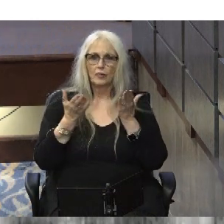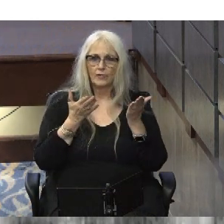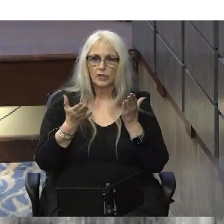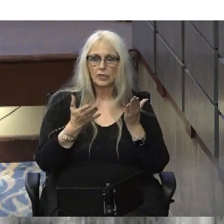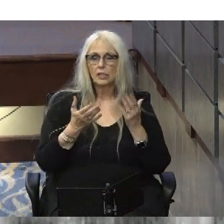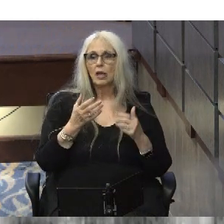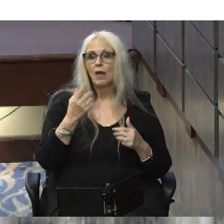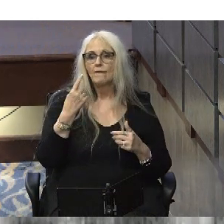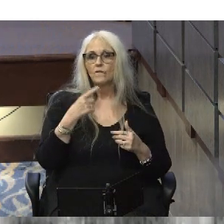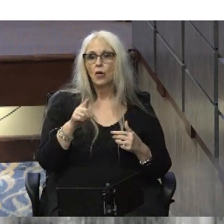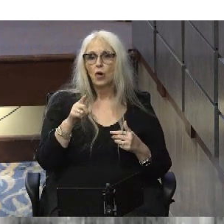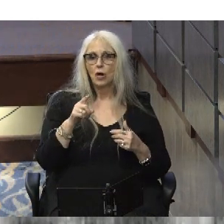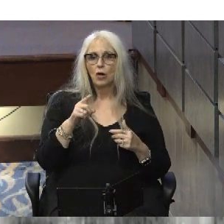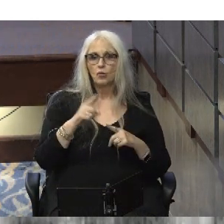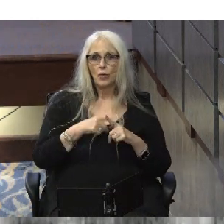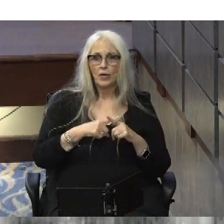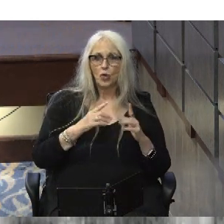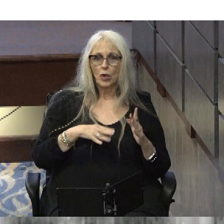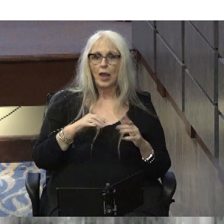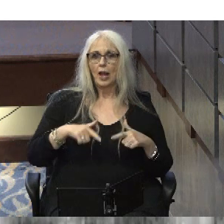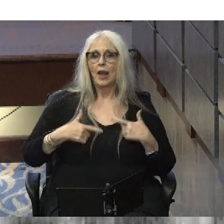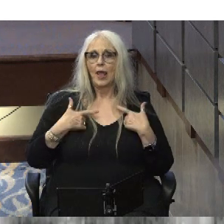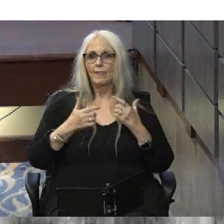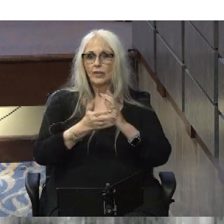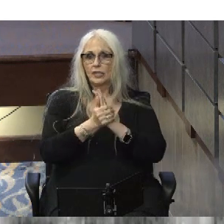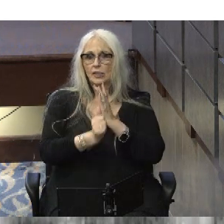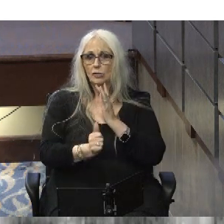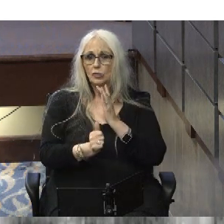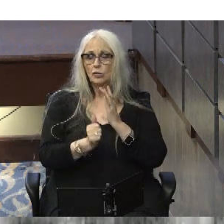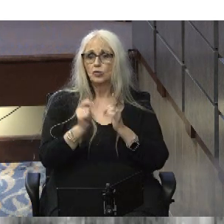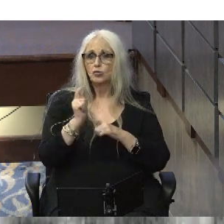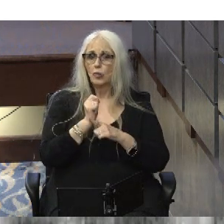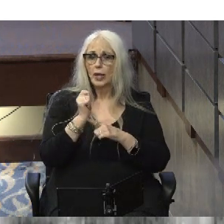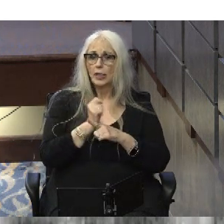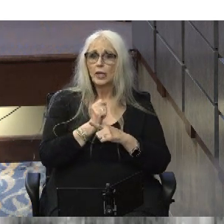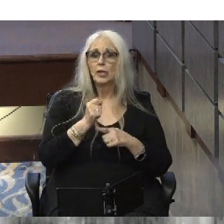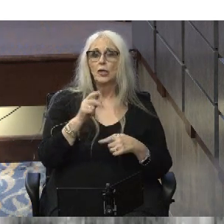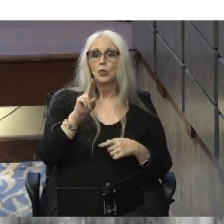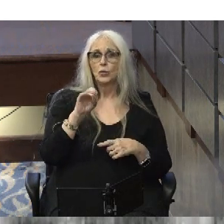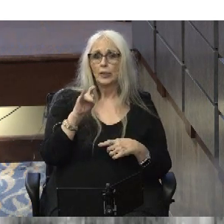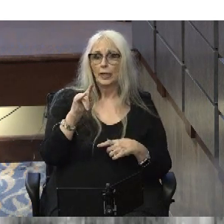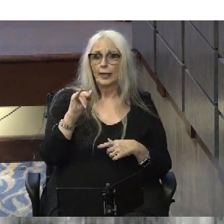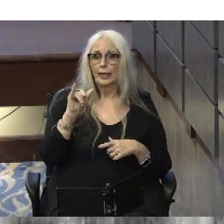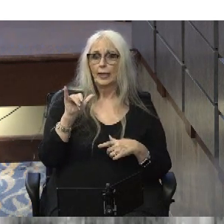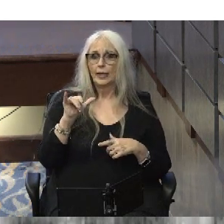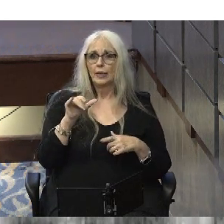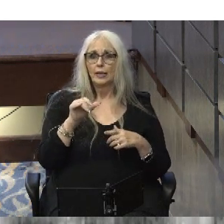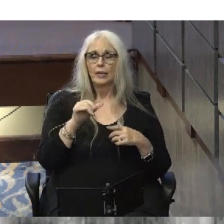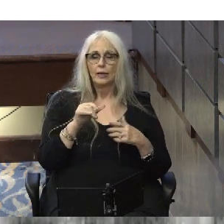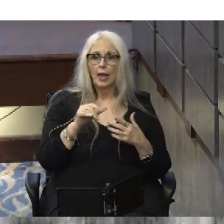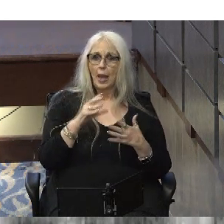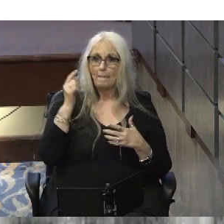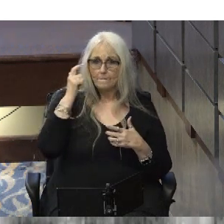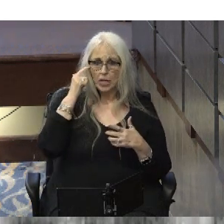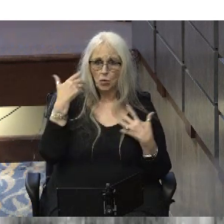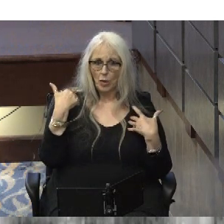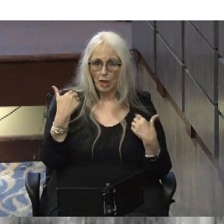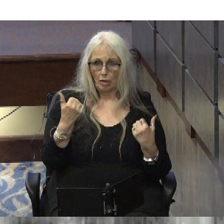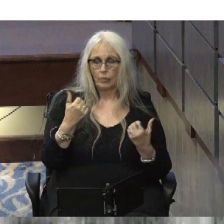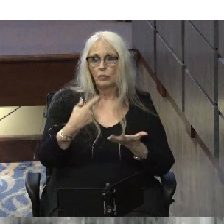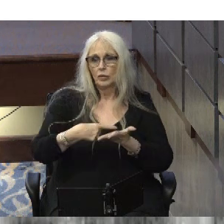for tenants, including life skills training was noted, rent and utility assistance was discussed, and mental health was heavily discussed as